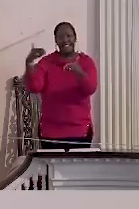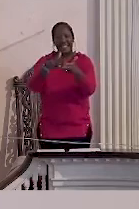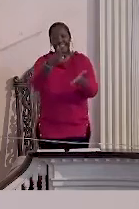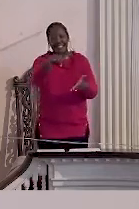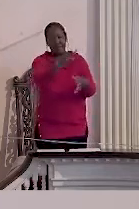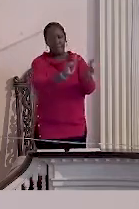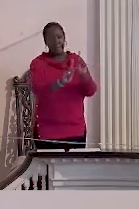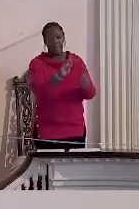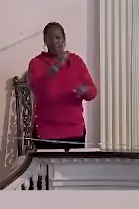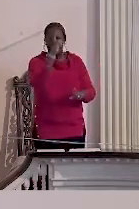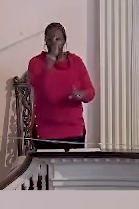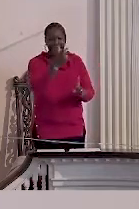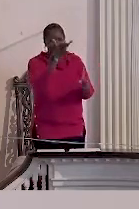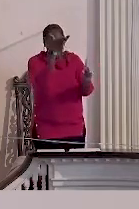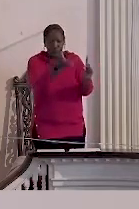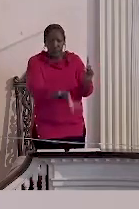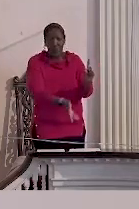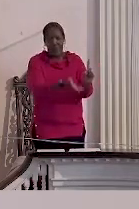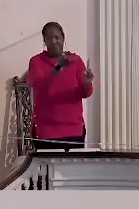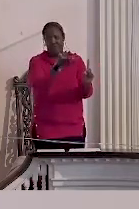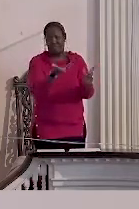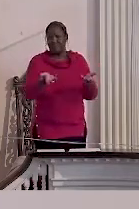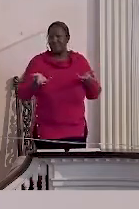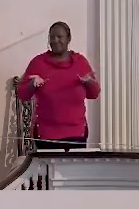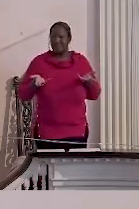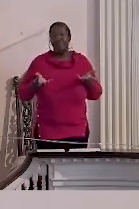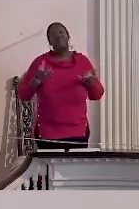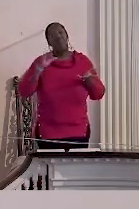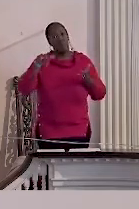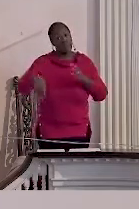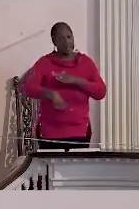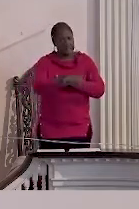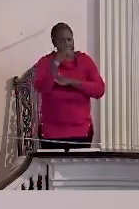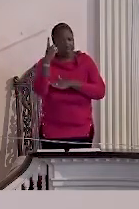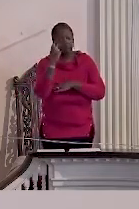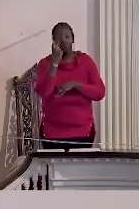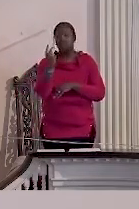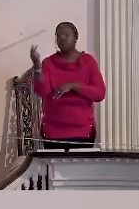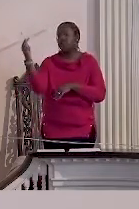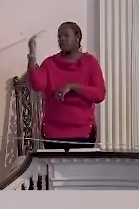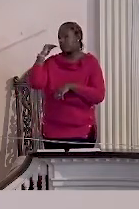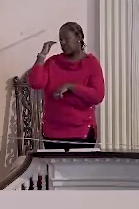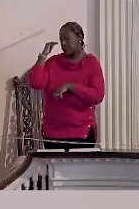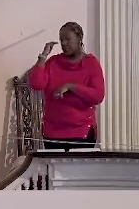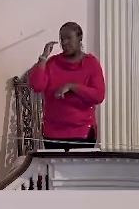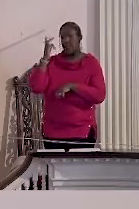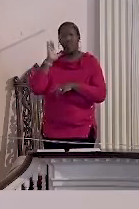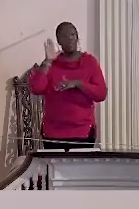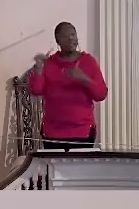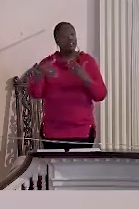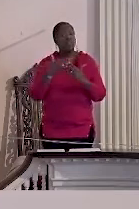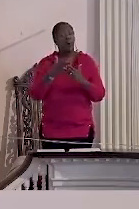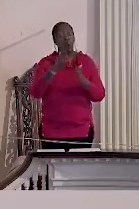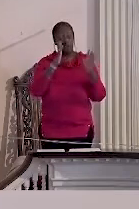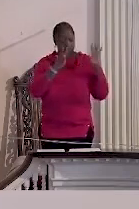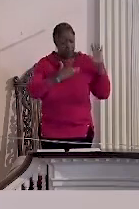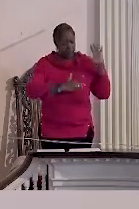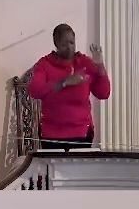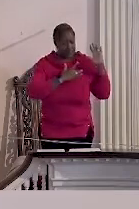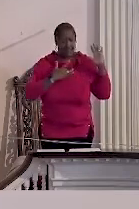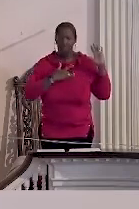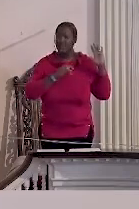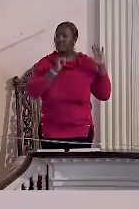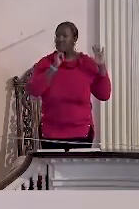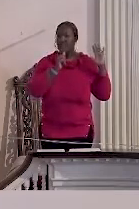simply because of who they are. On this day of remembrance, let us all promise